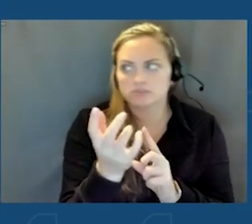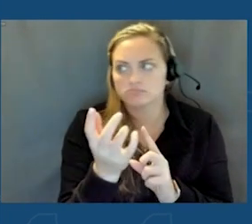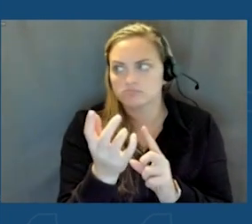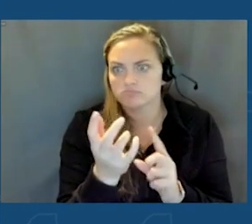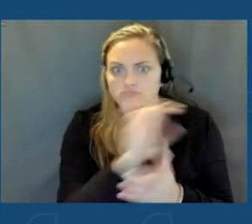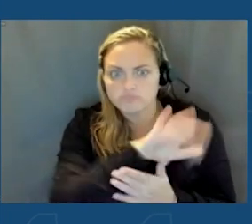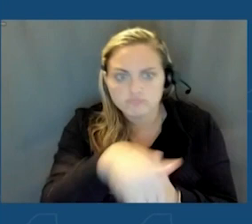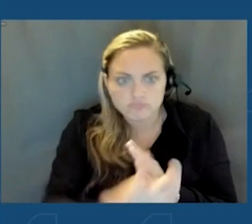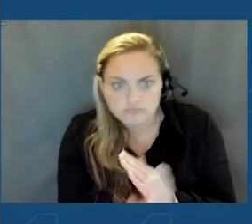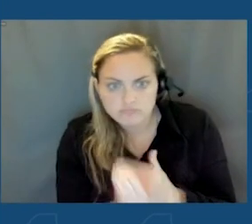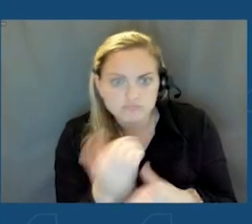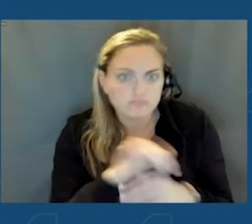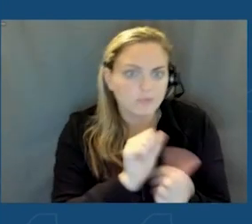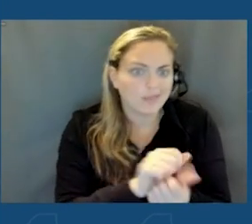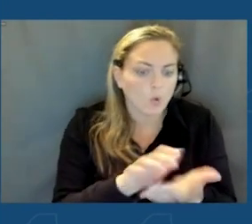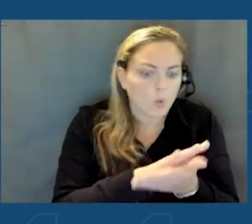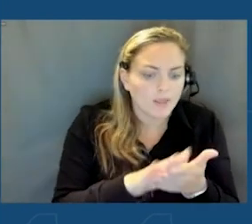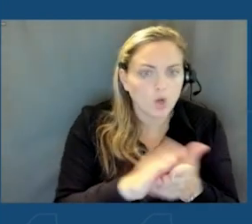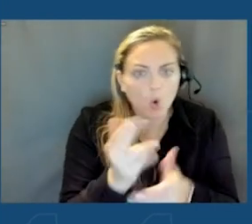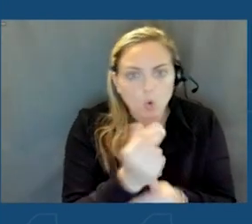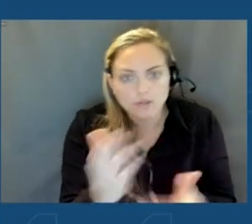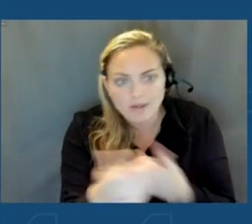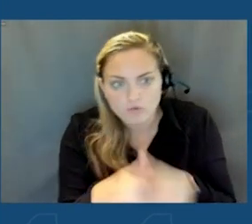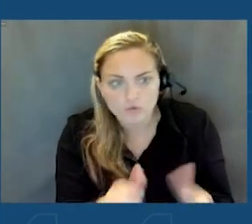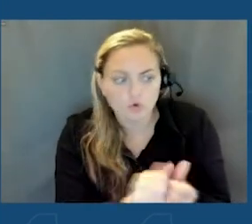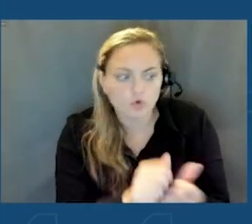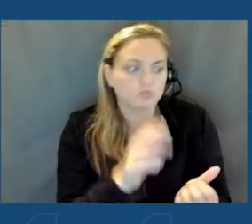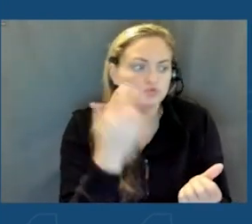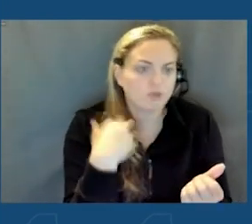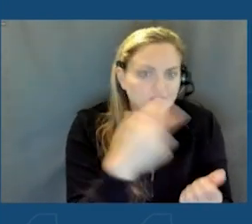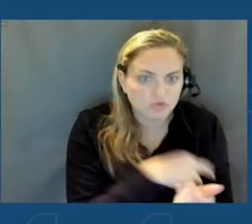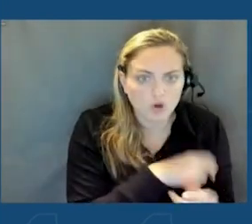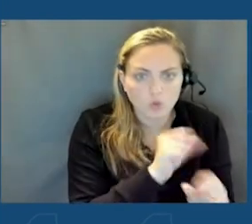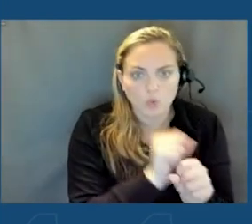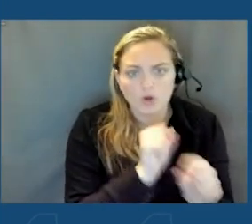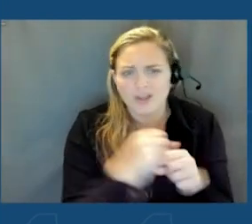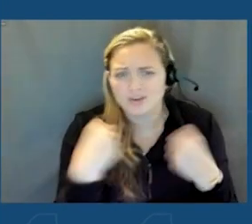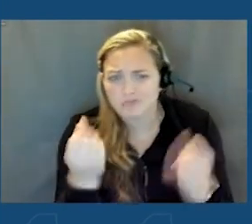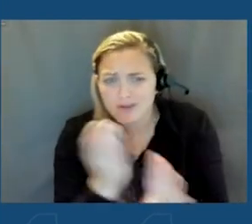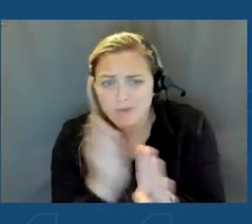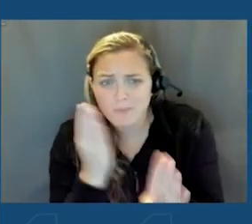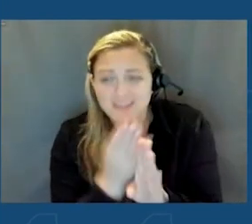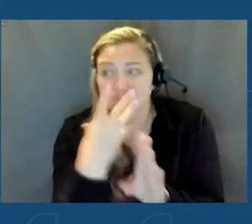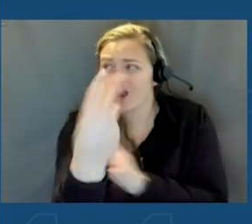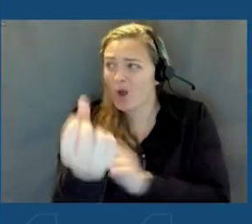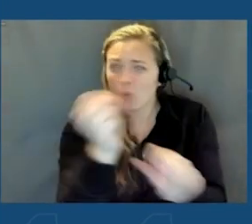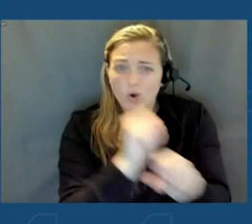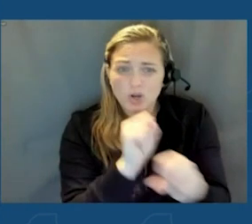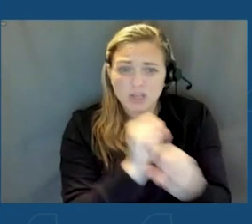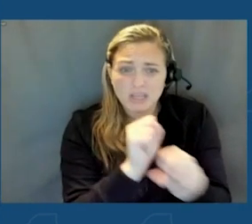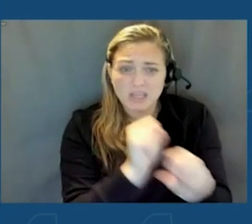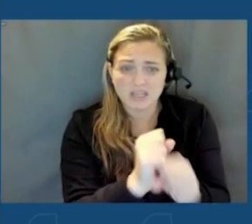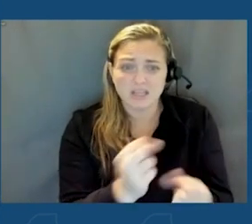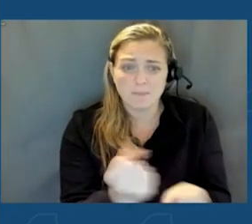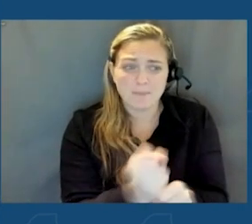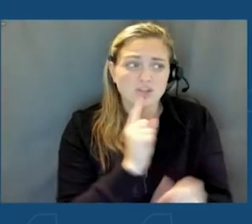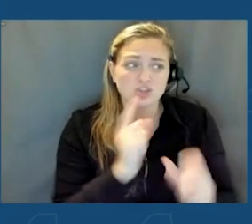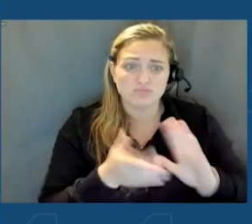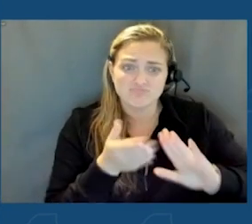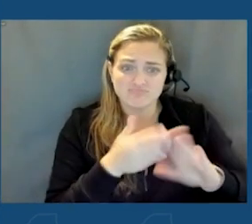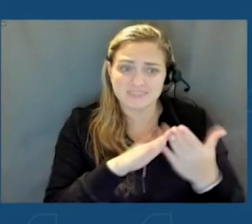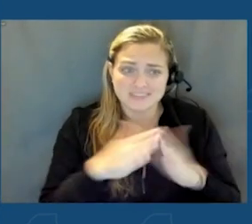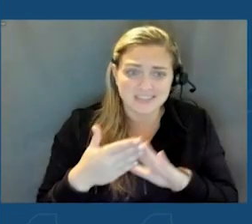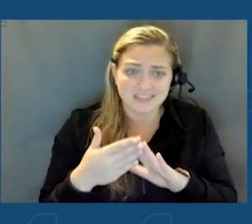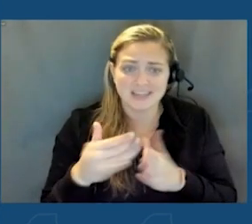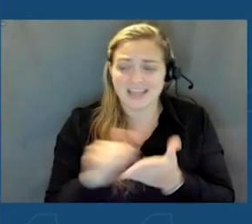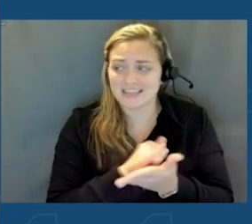cleaning our hotel rooms and our restaurants and working. They're driving buses. They're out there making this city run and the state